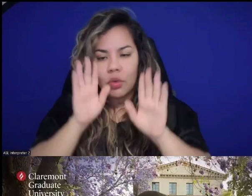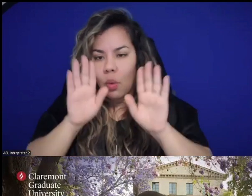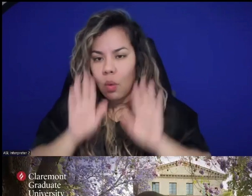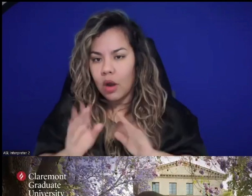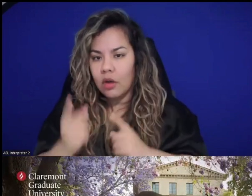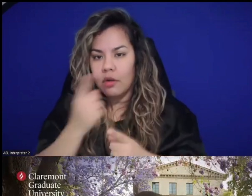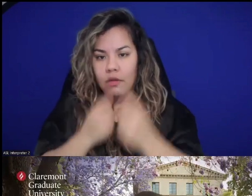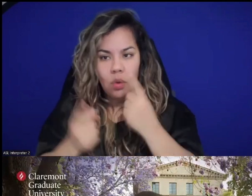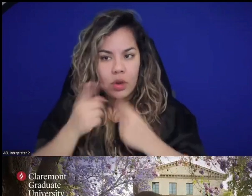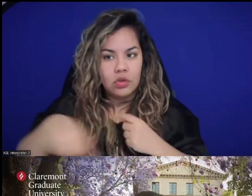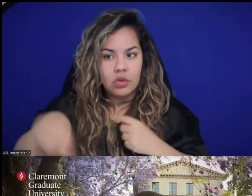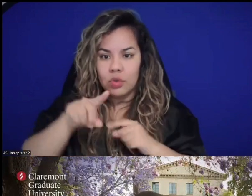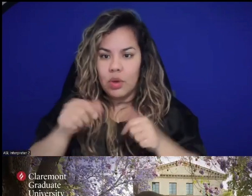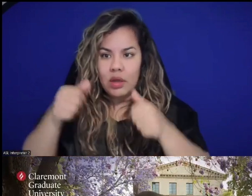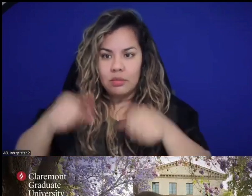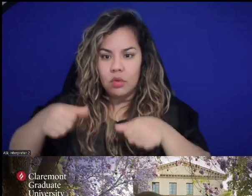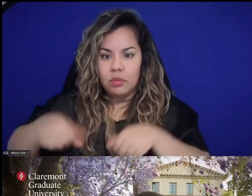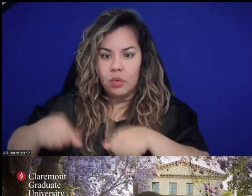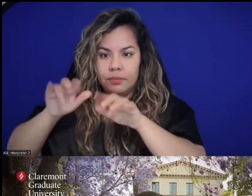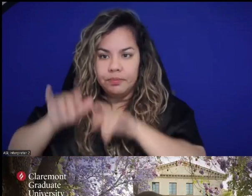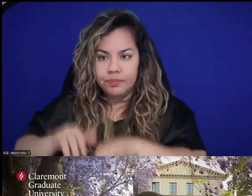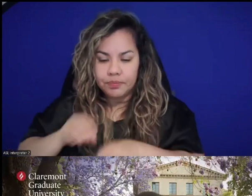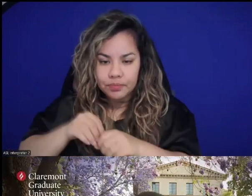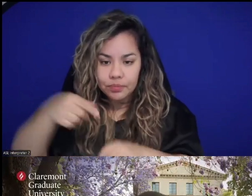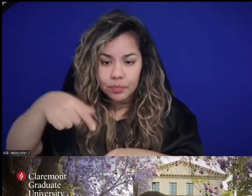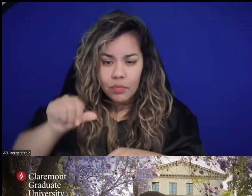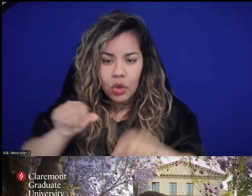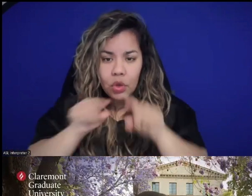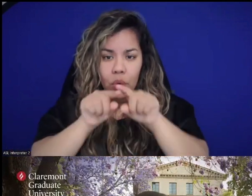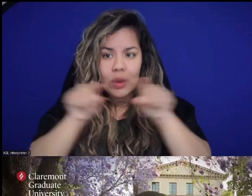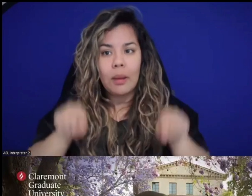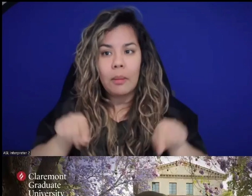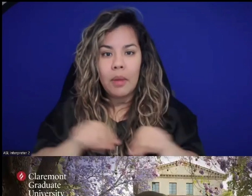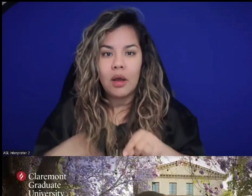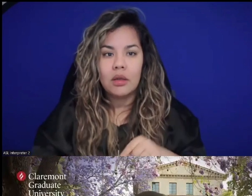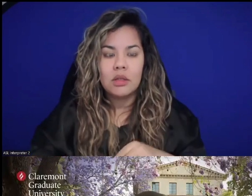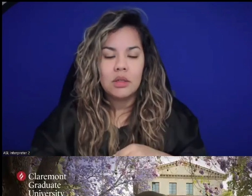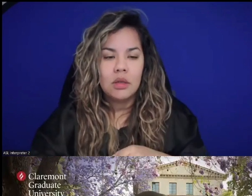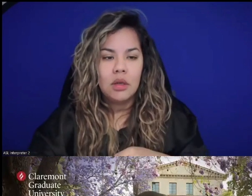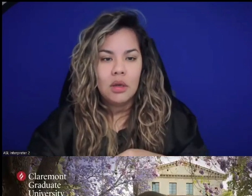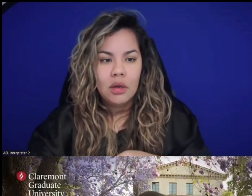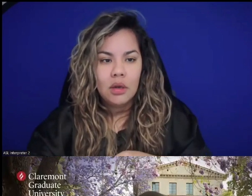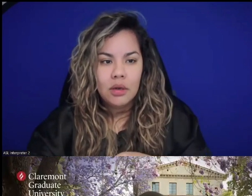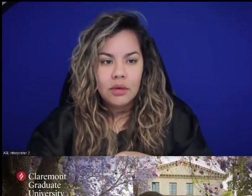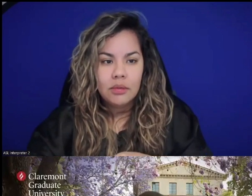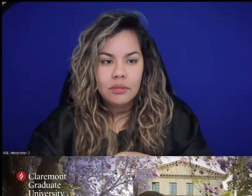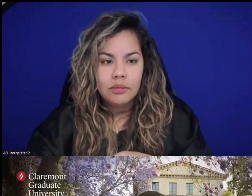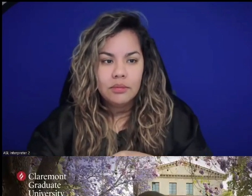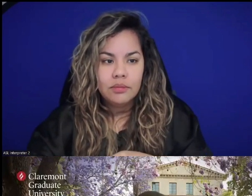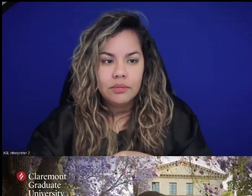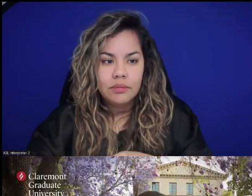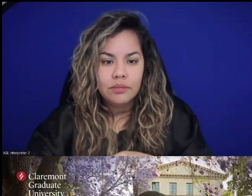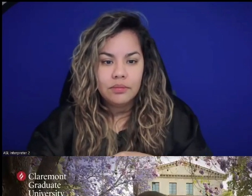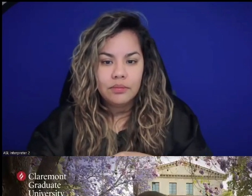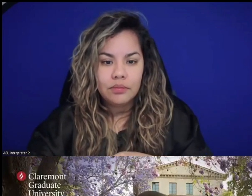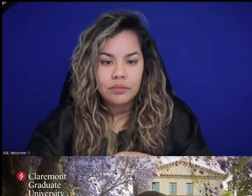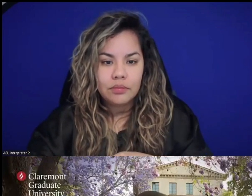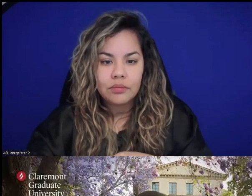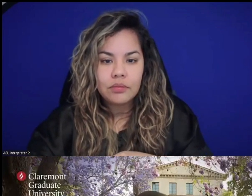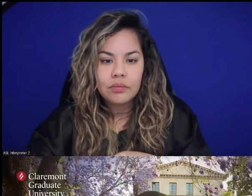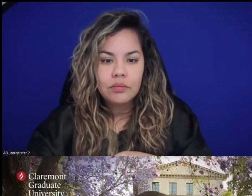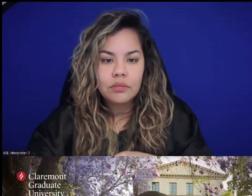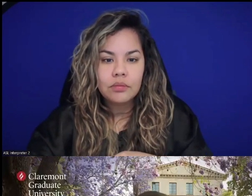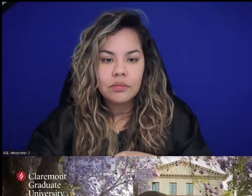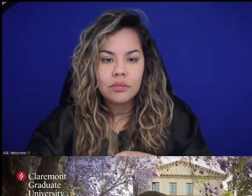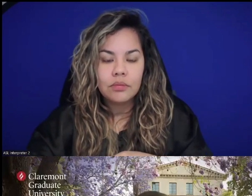posting on the Q&A box. And so we are going to answer some of